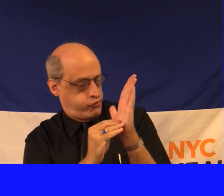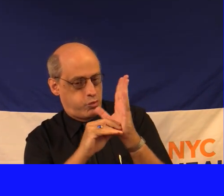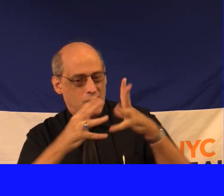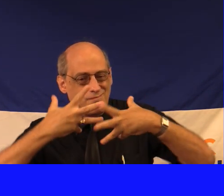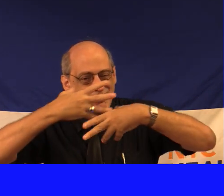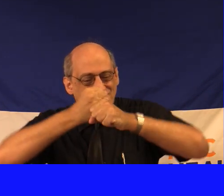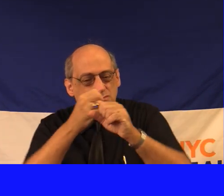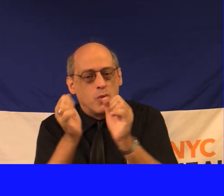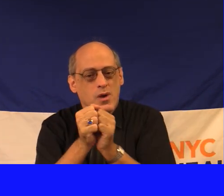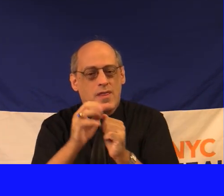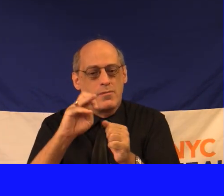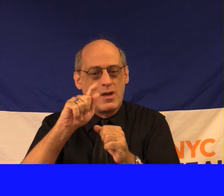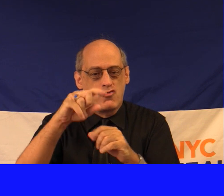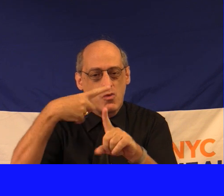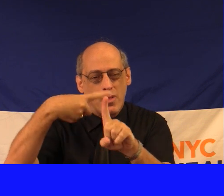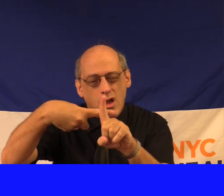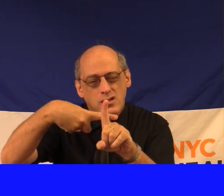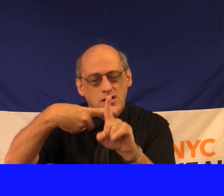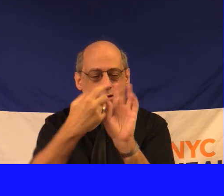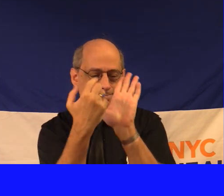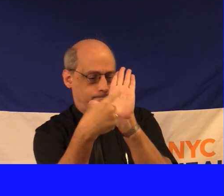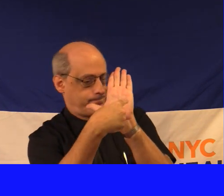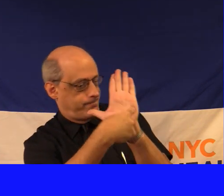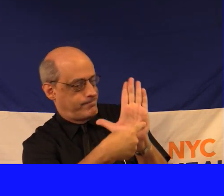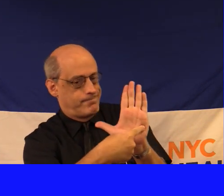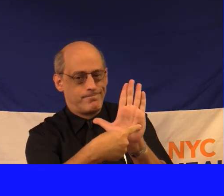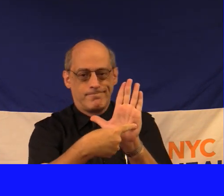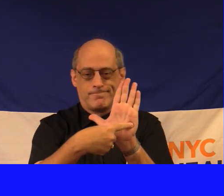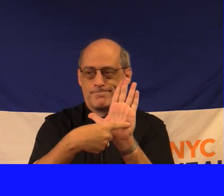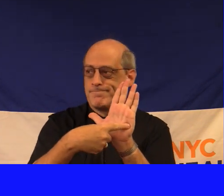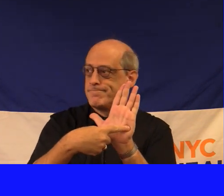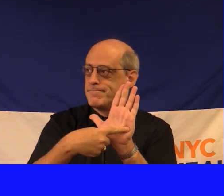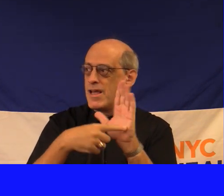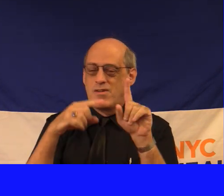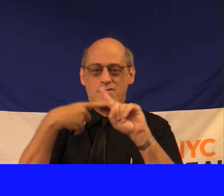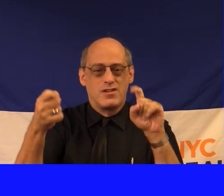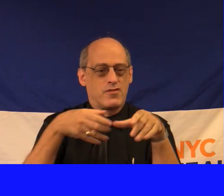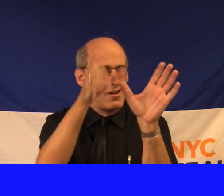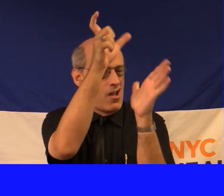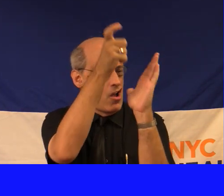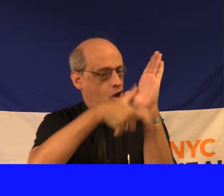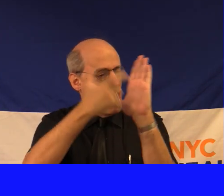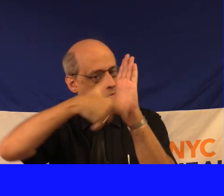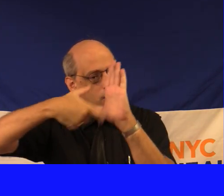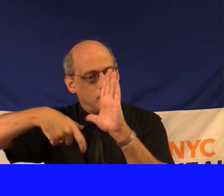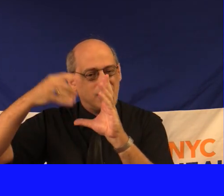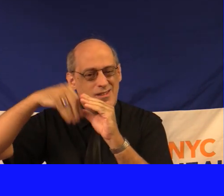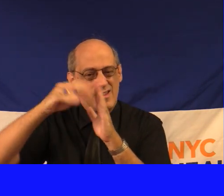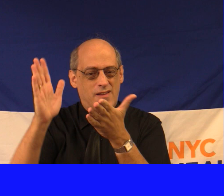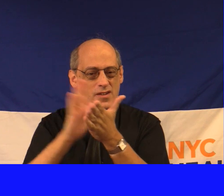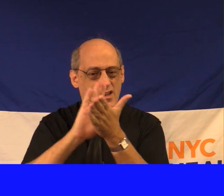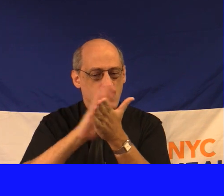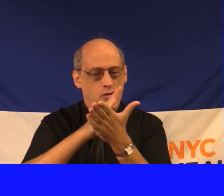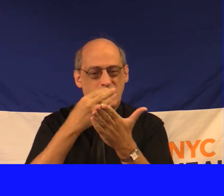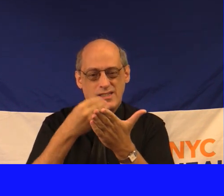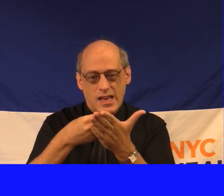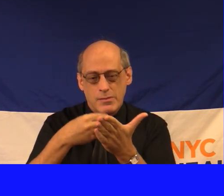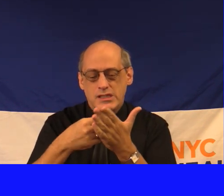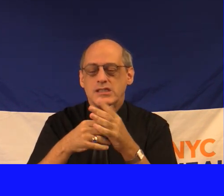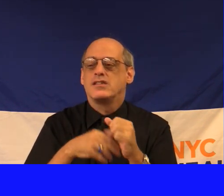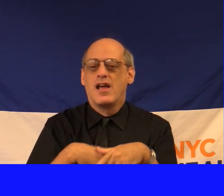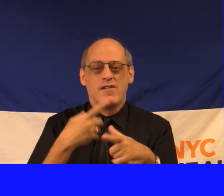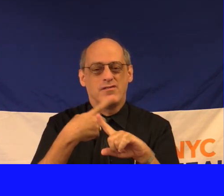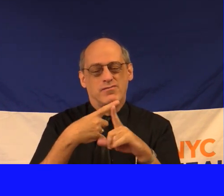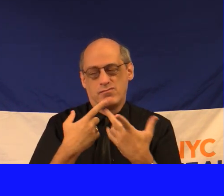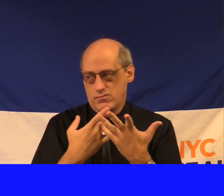Metro Plus. They are listed as a discrete unit, separate column within the financial statement numbers. For purposes of